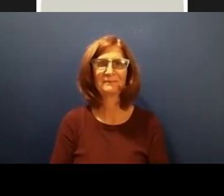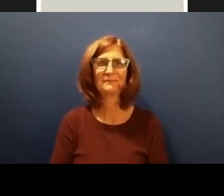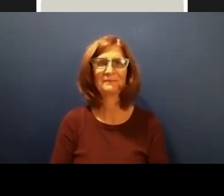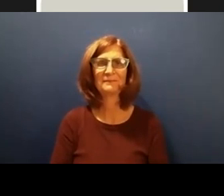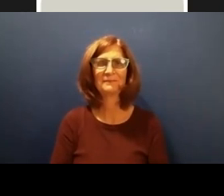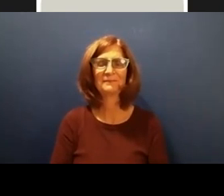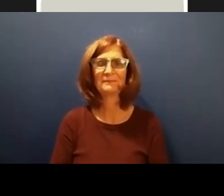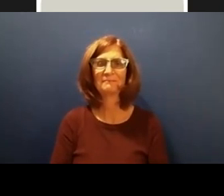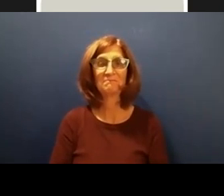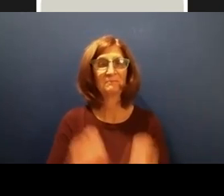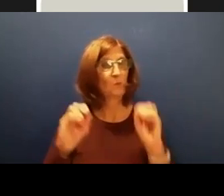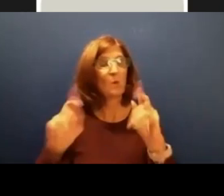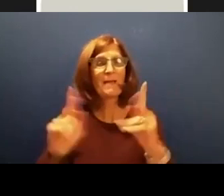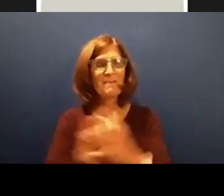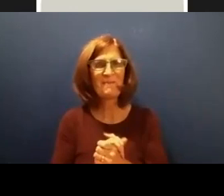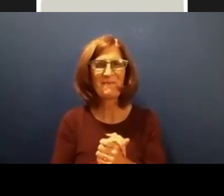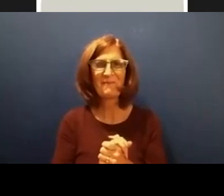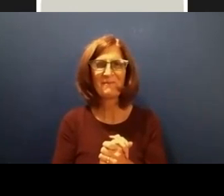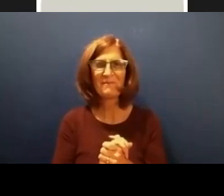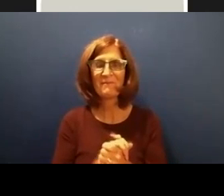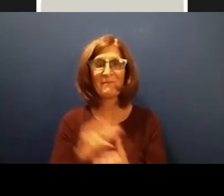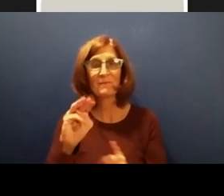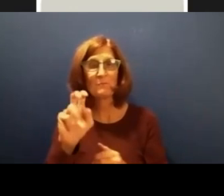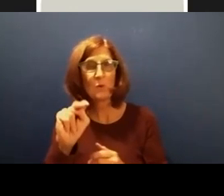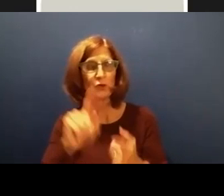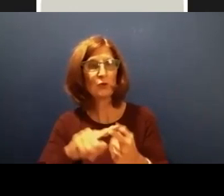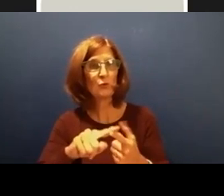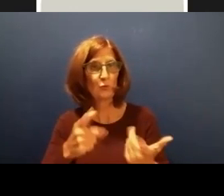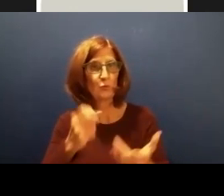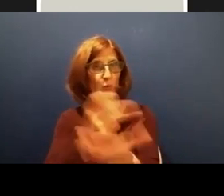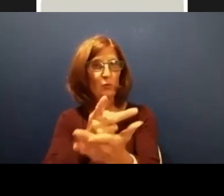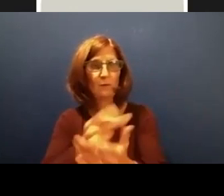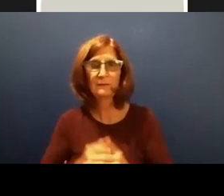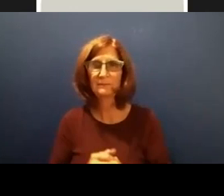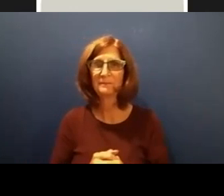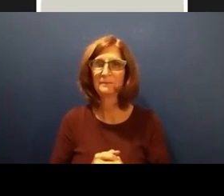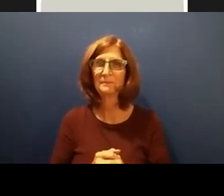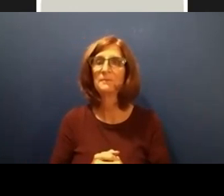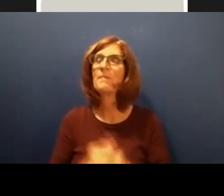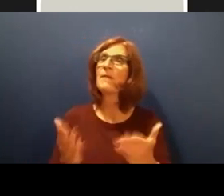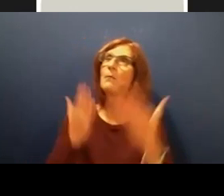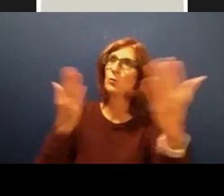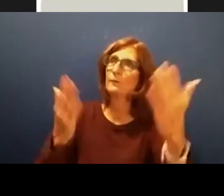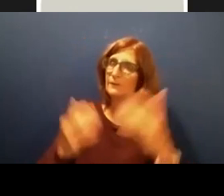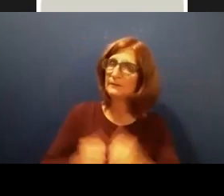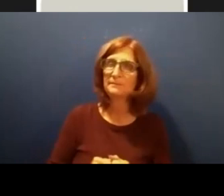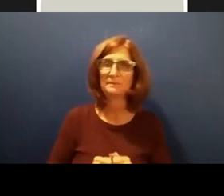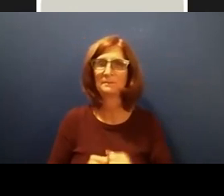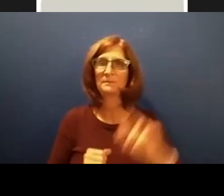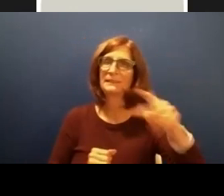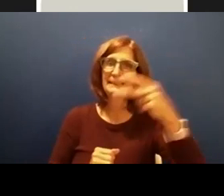If not, then I think a motion to approve would be in order. So move.